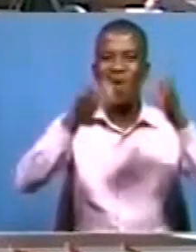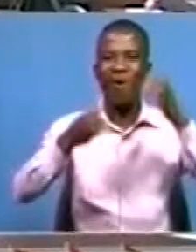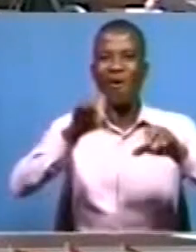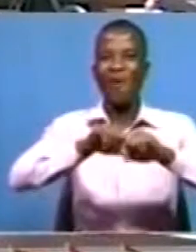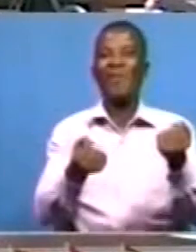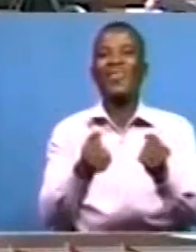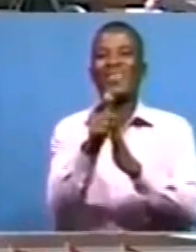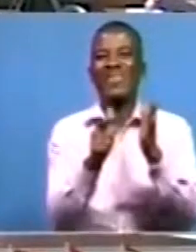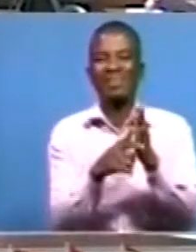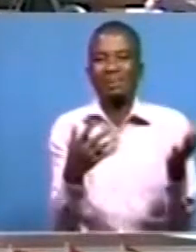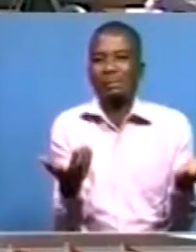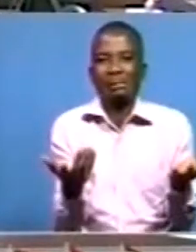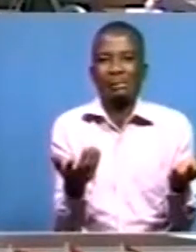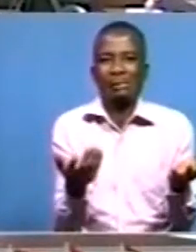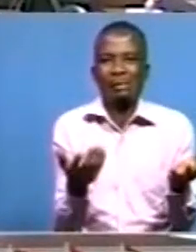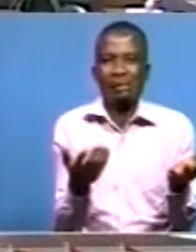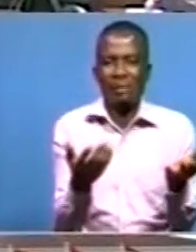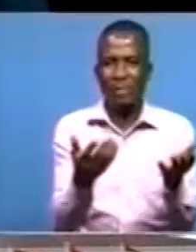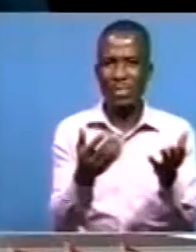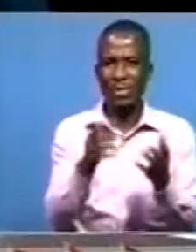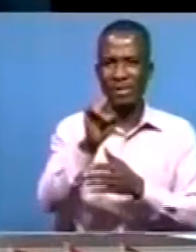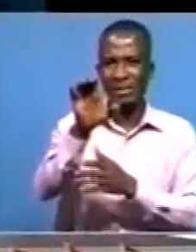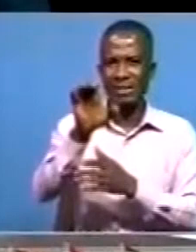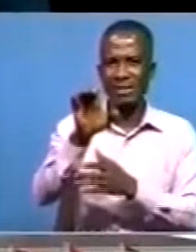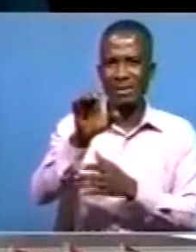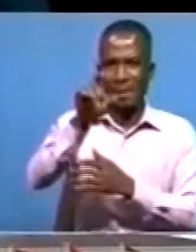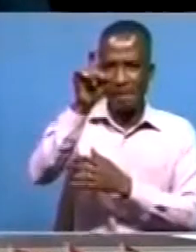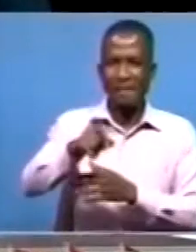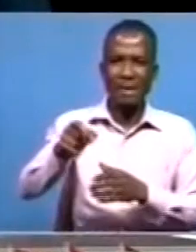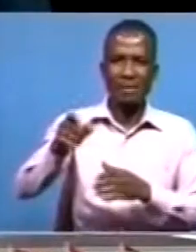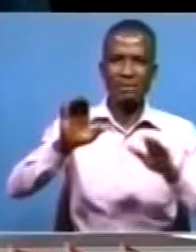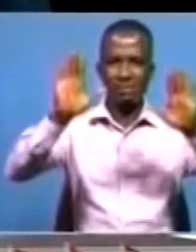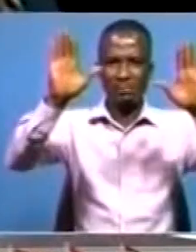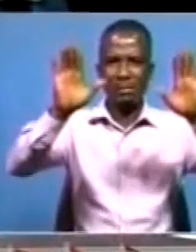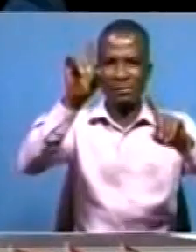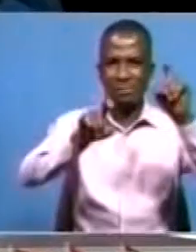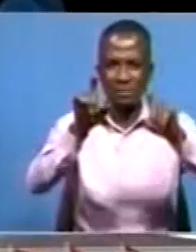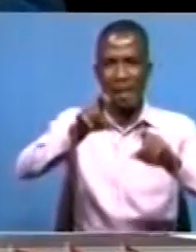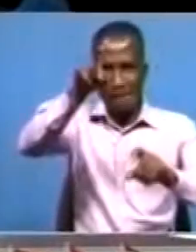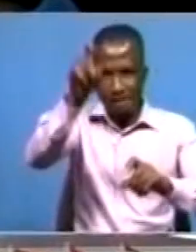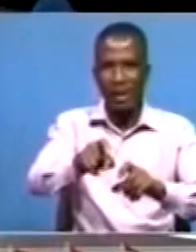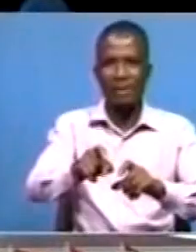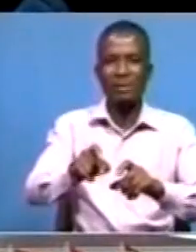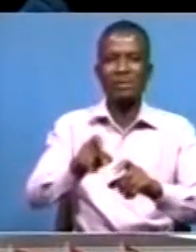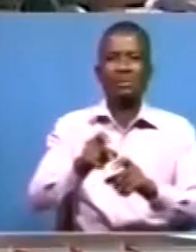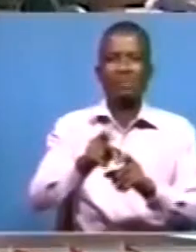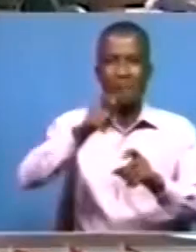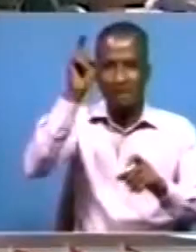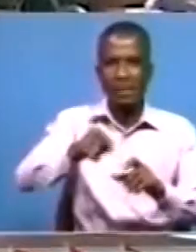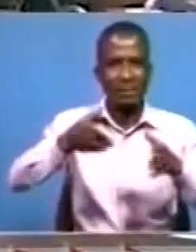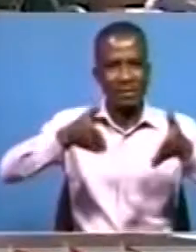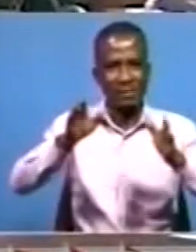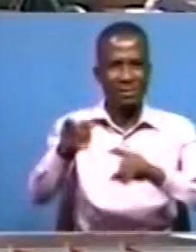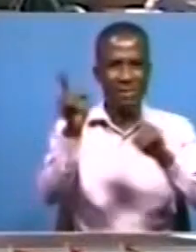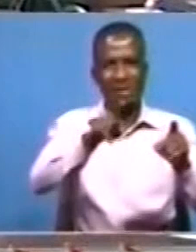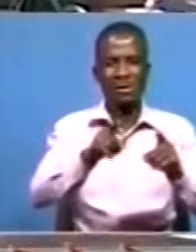A, fail to find that the first respondent depositions about being available for cross-examination should be conclusively presumed against